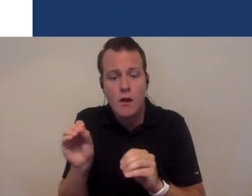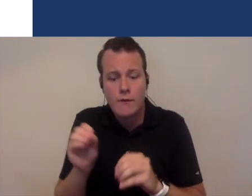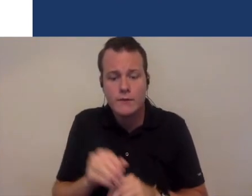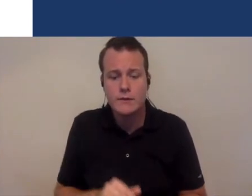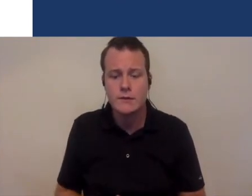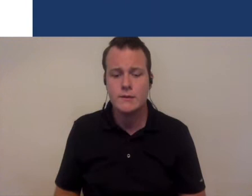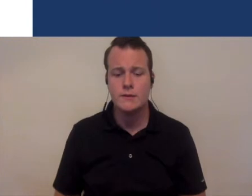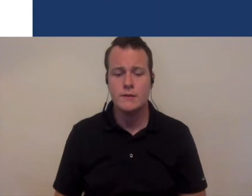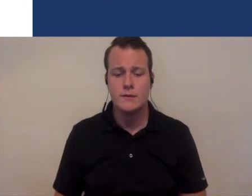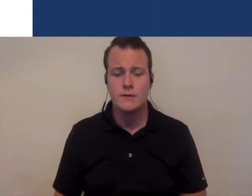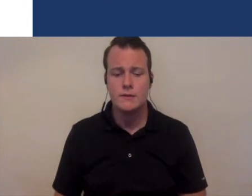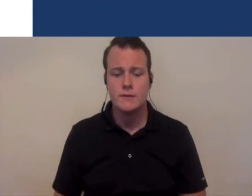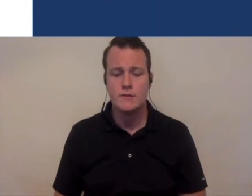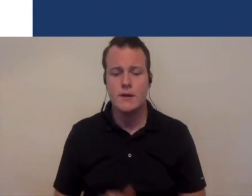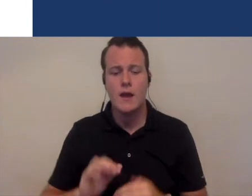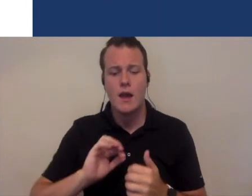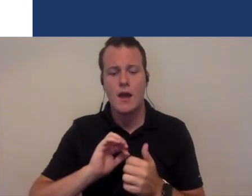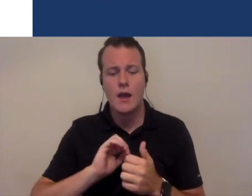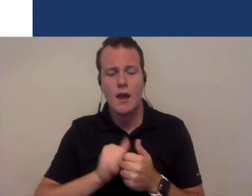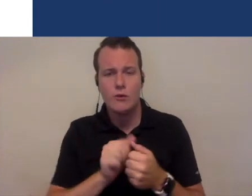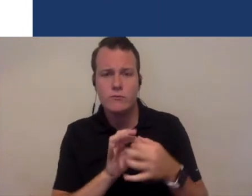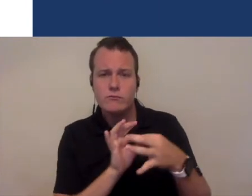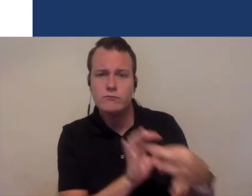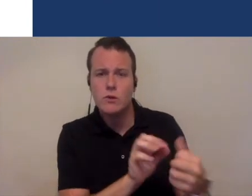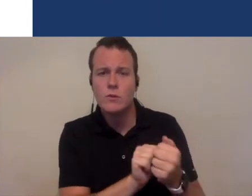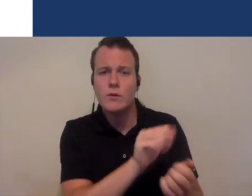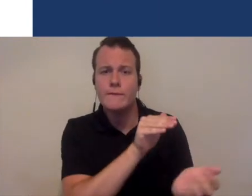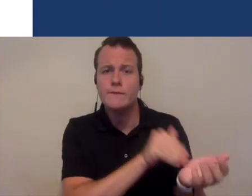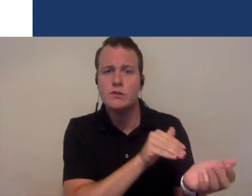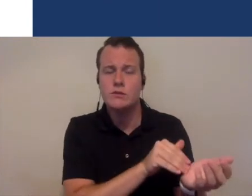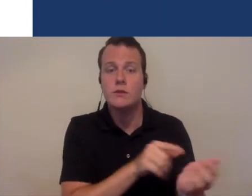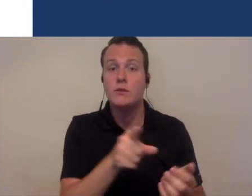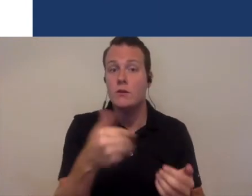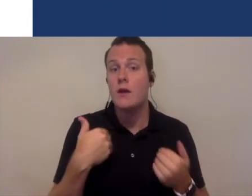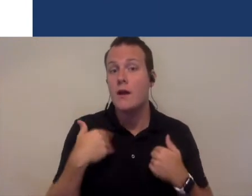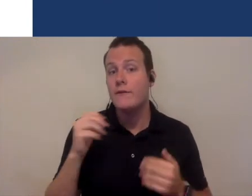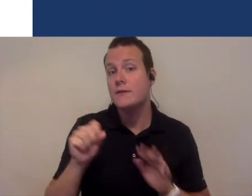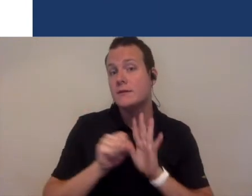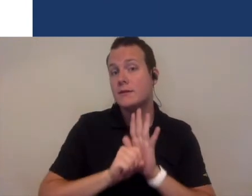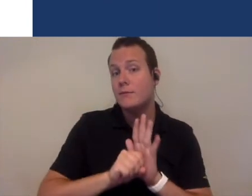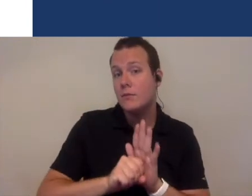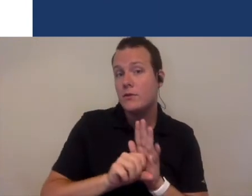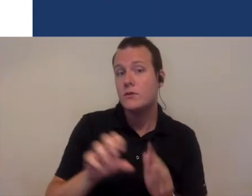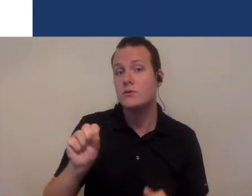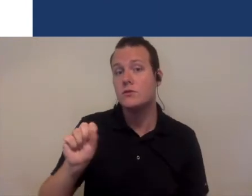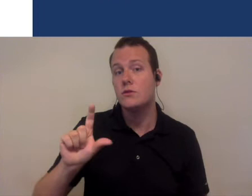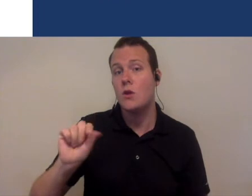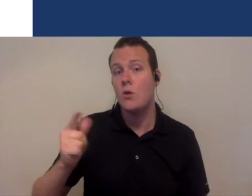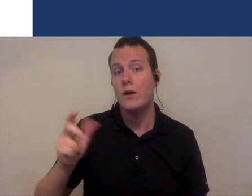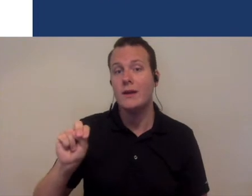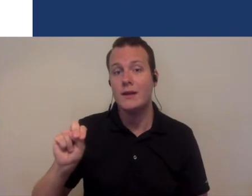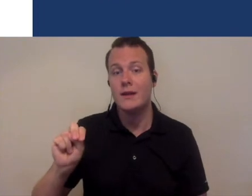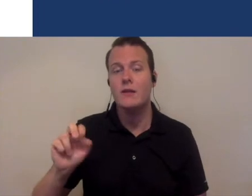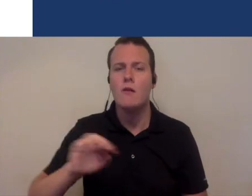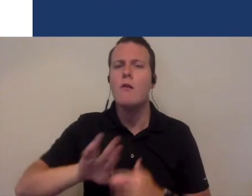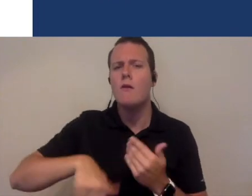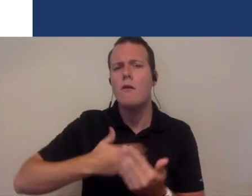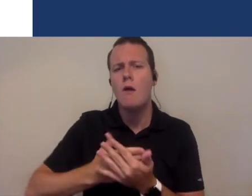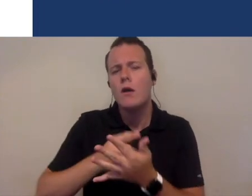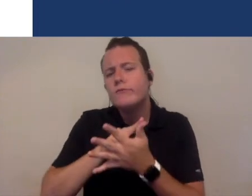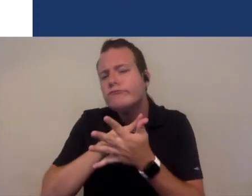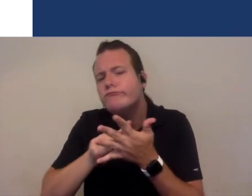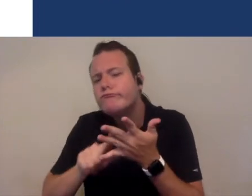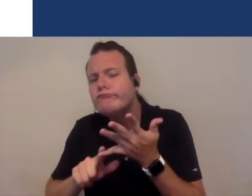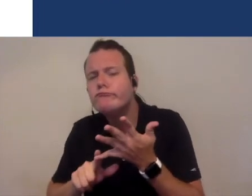to physicians. We talk about, do you have a symbol? Do you have a slogan? These are all little different